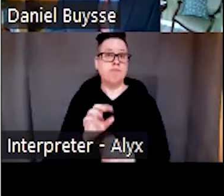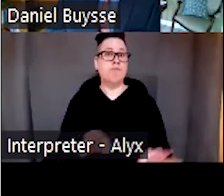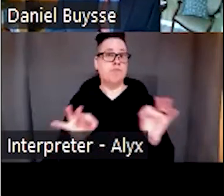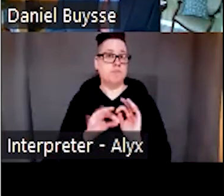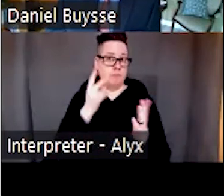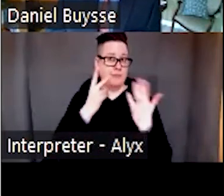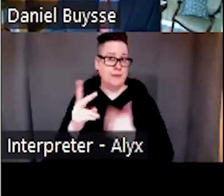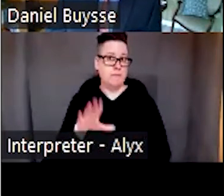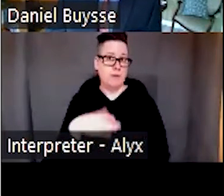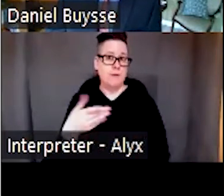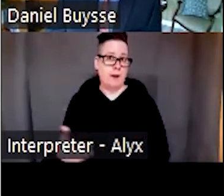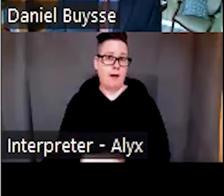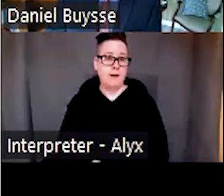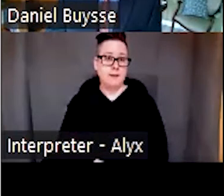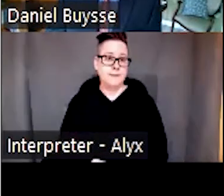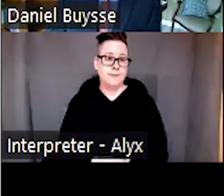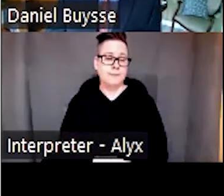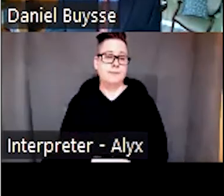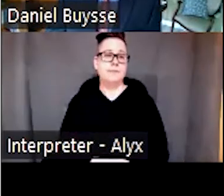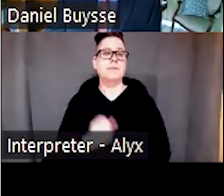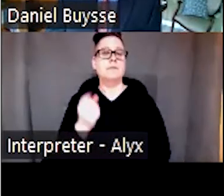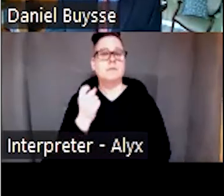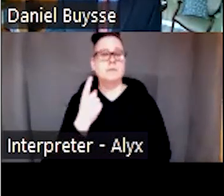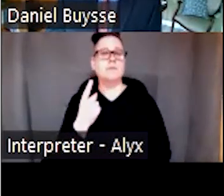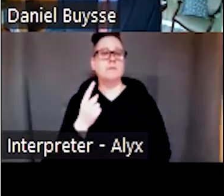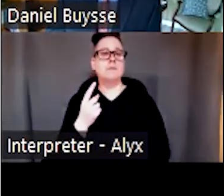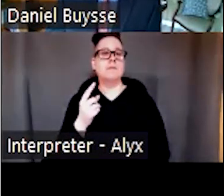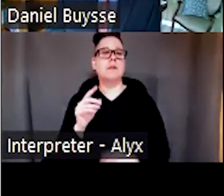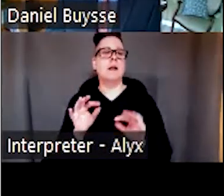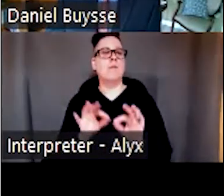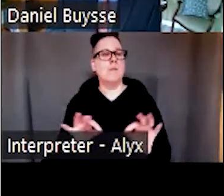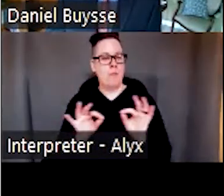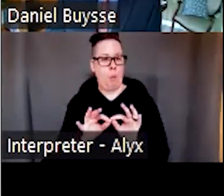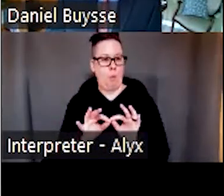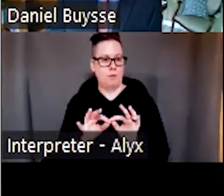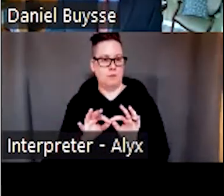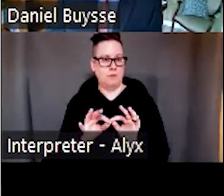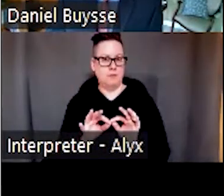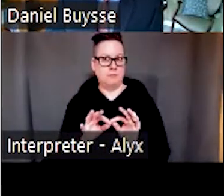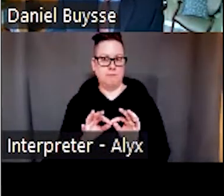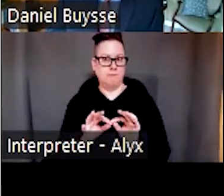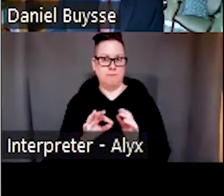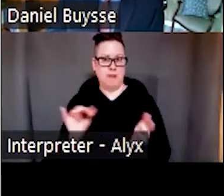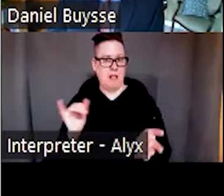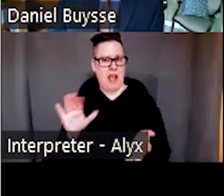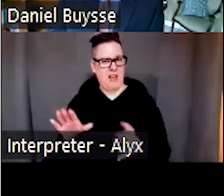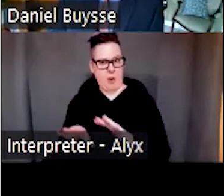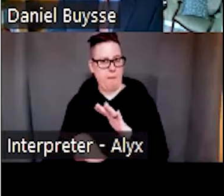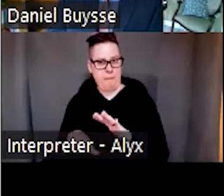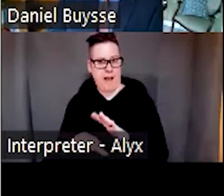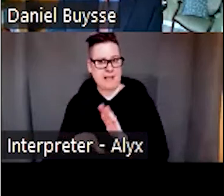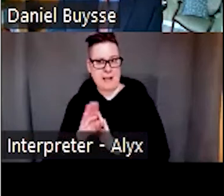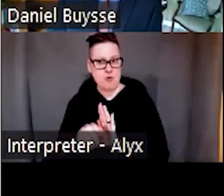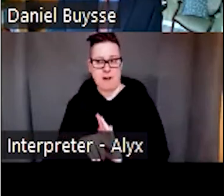of mortality with an importance that rivaled that of basic demographics such as